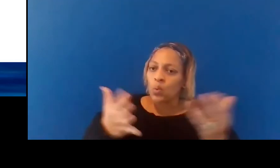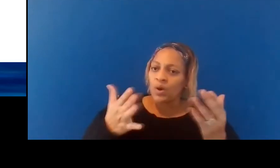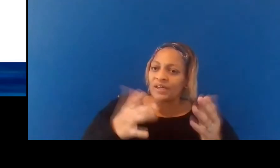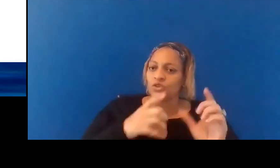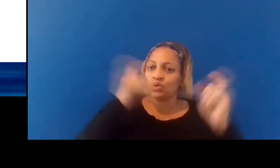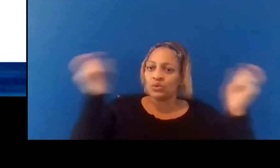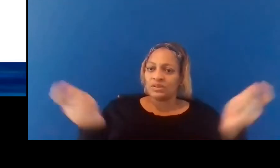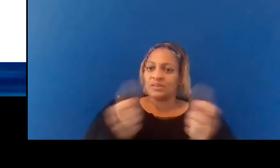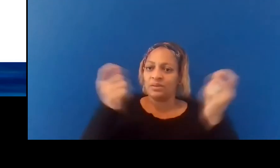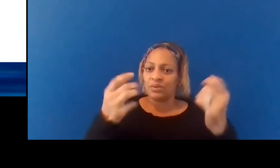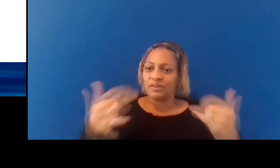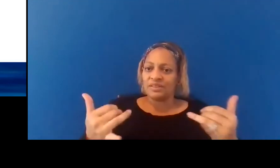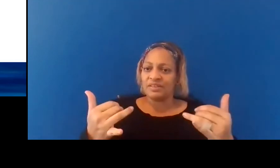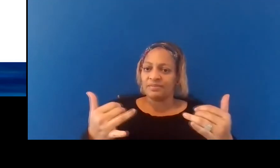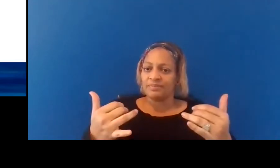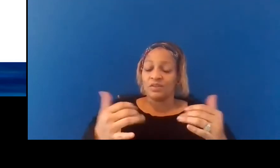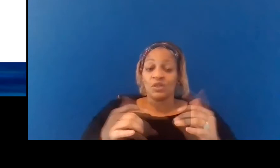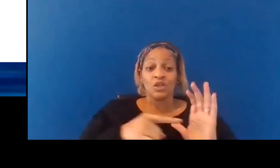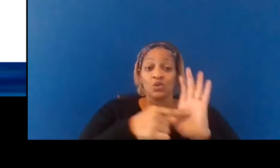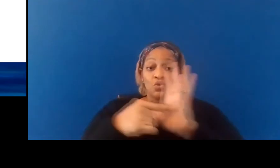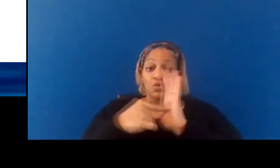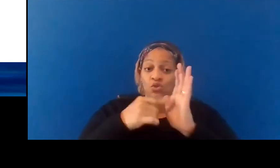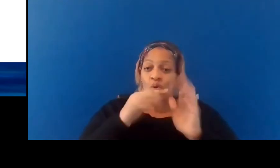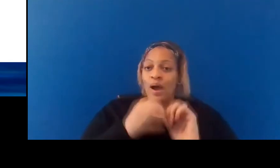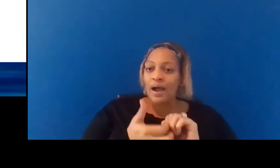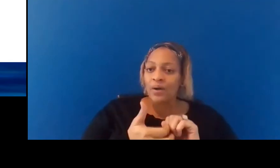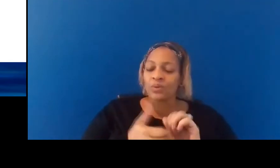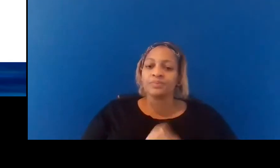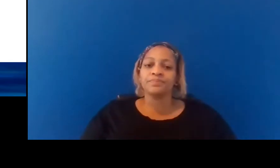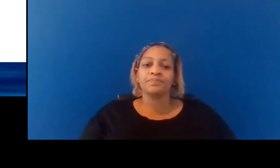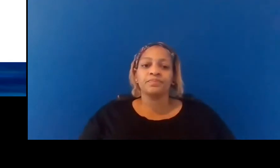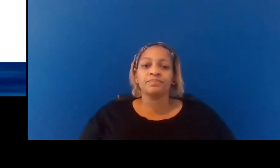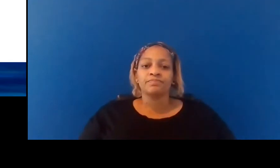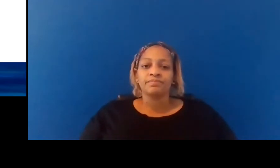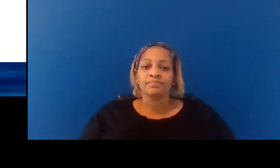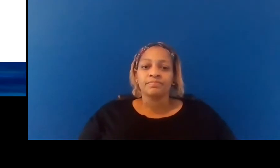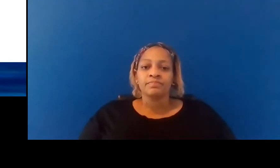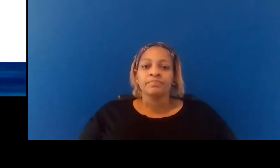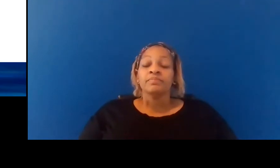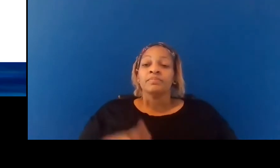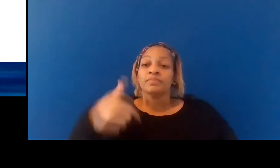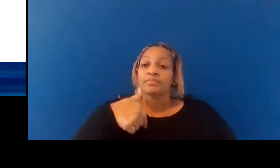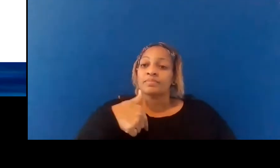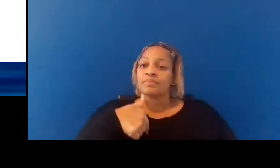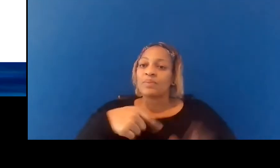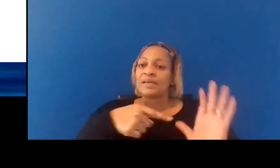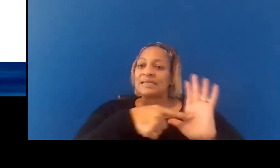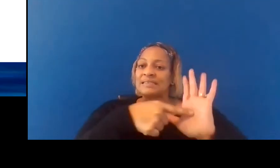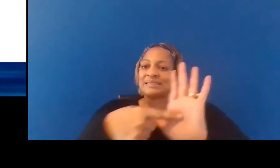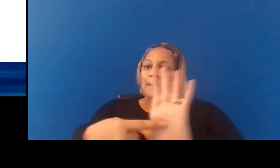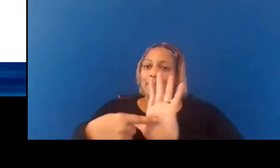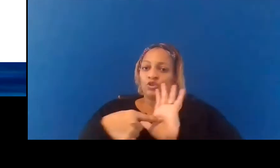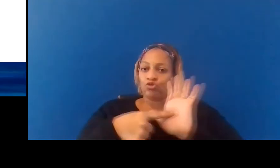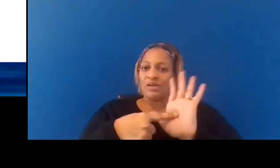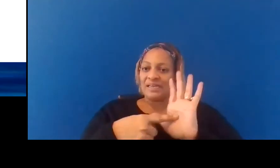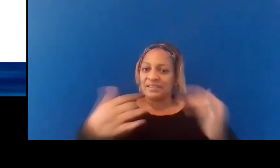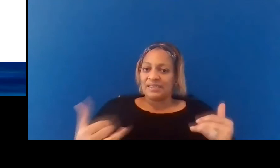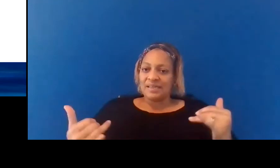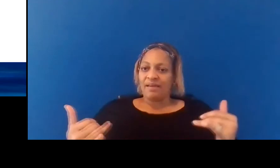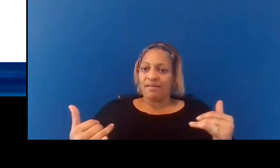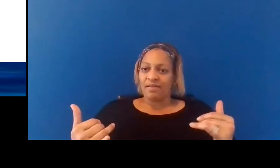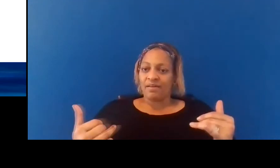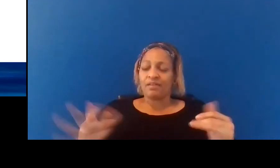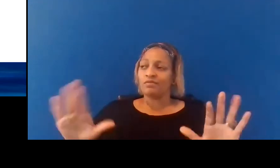and how do you show it? What do I demonstrate today? Because keep in mind, if there was a